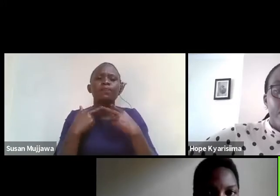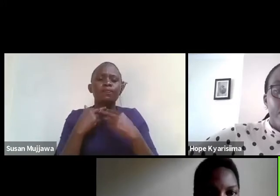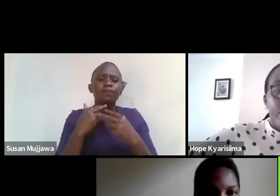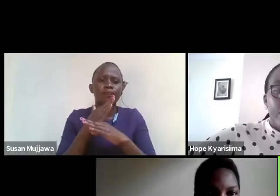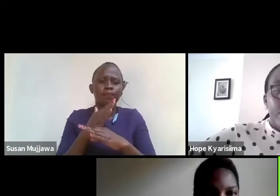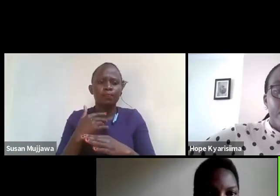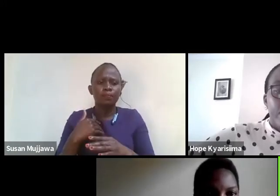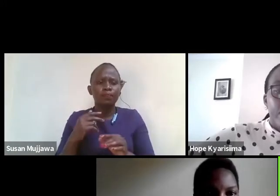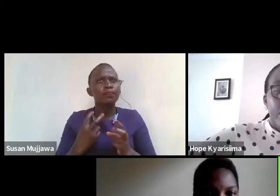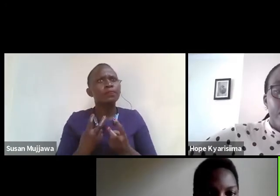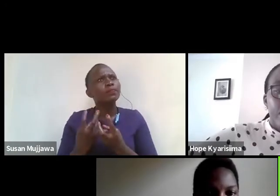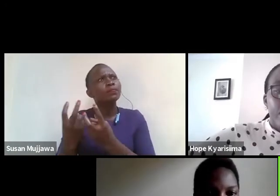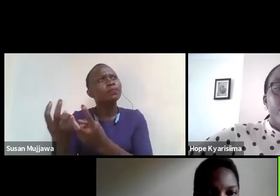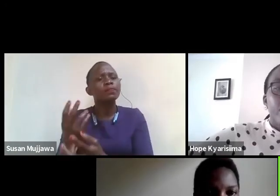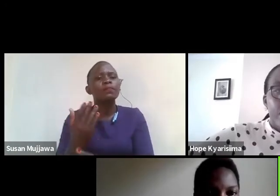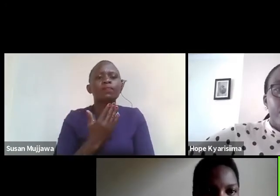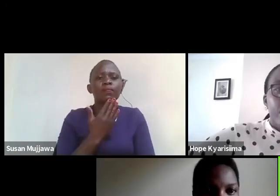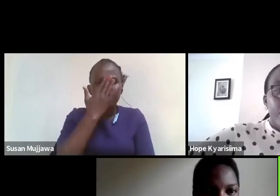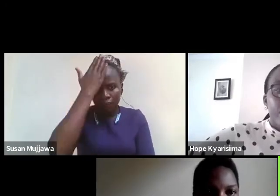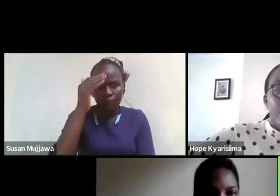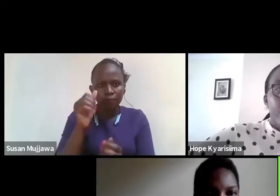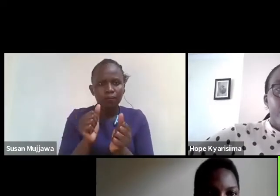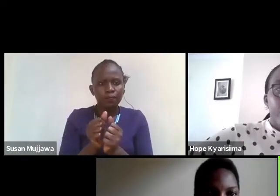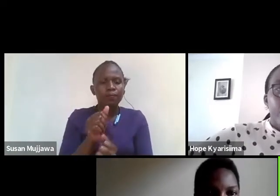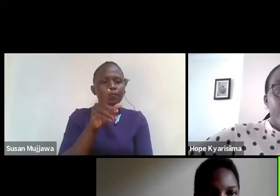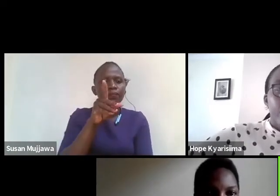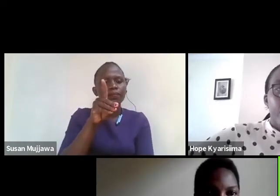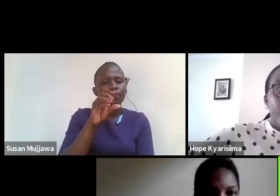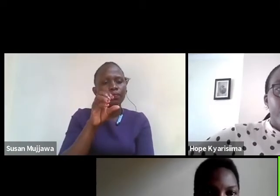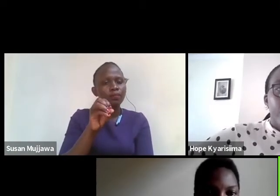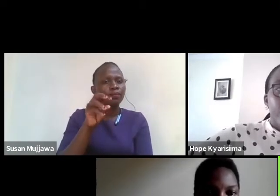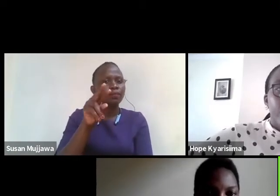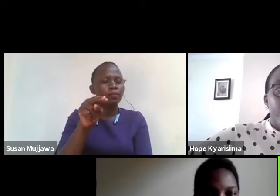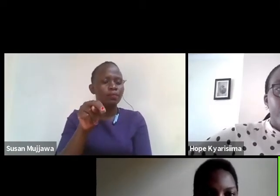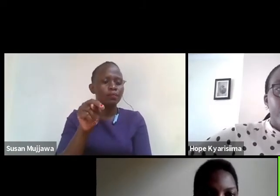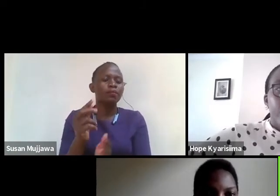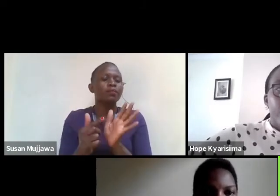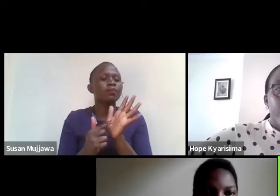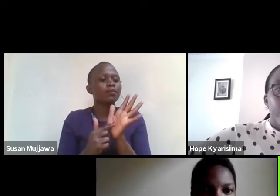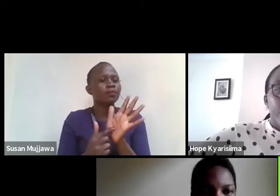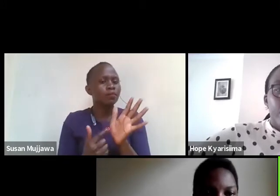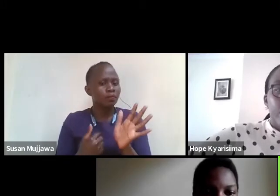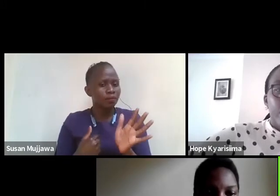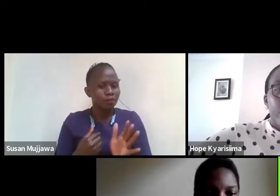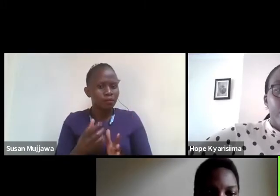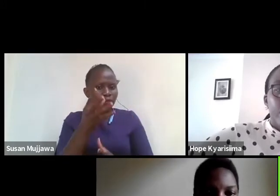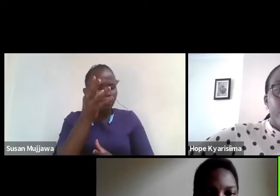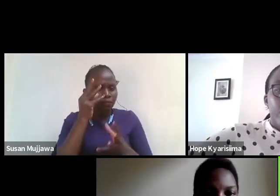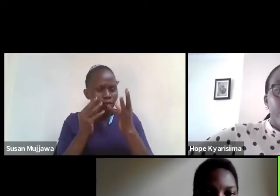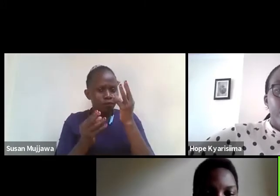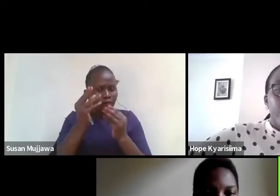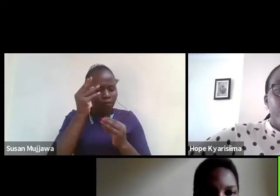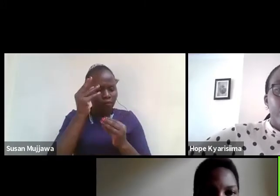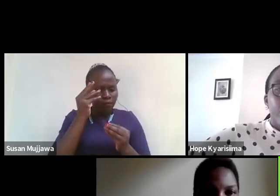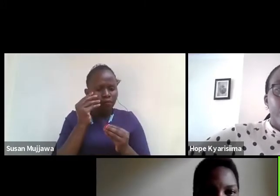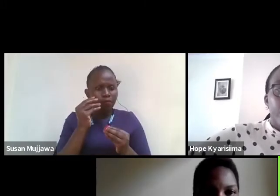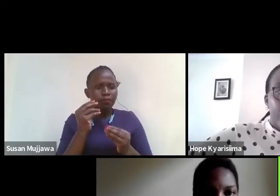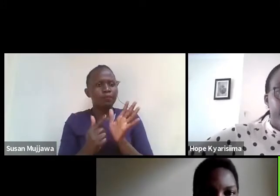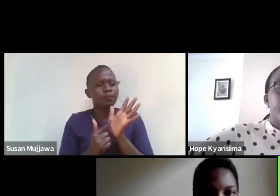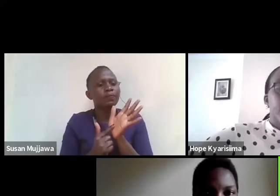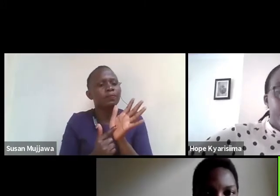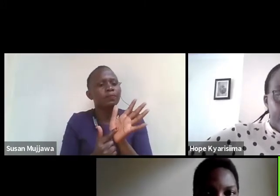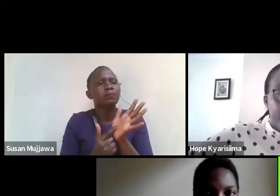with Don, and he took me on a learning expedition, showed me stones and quarries,